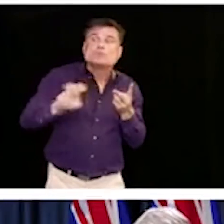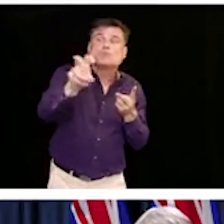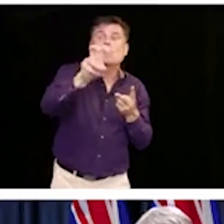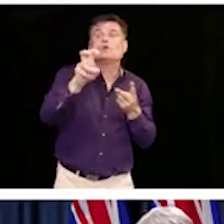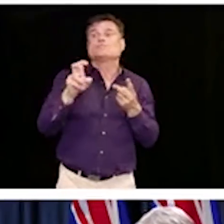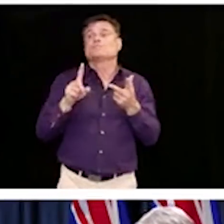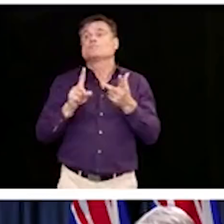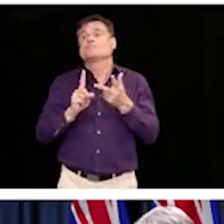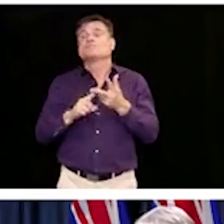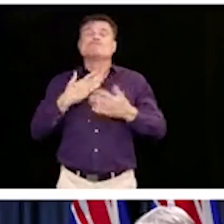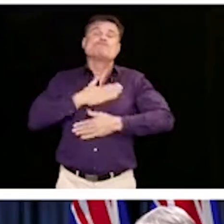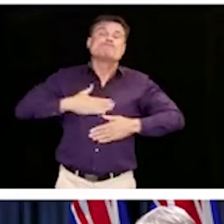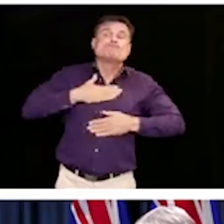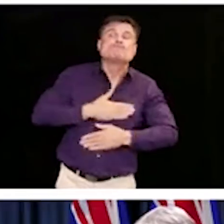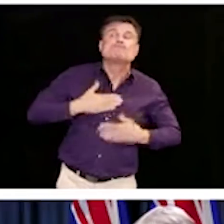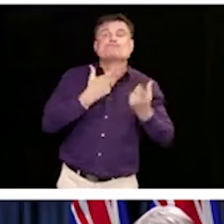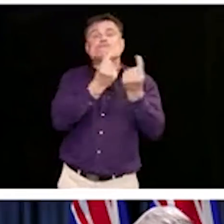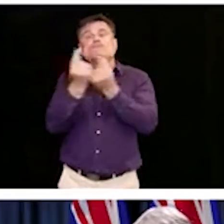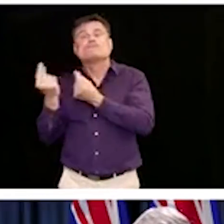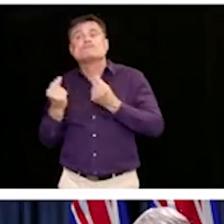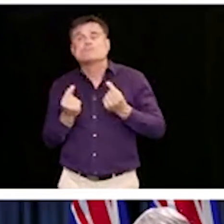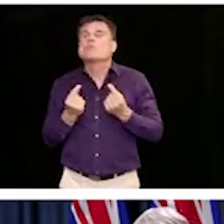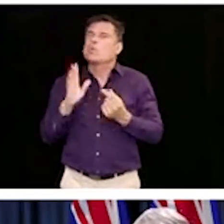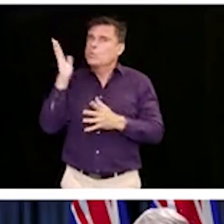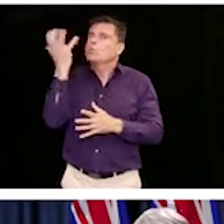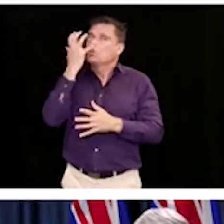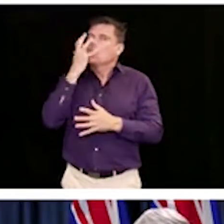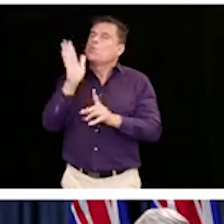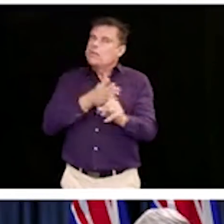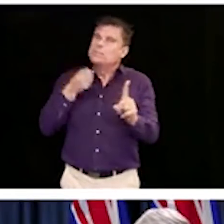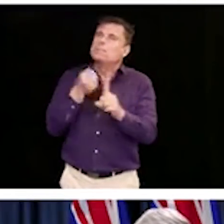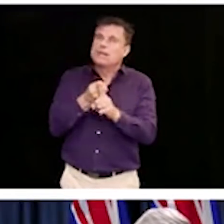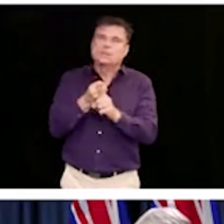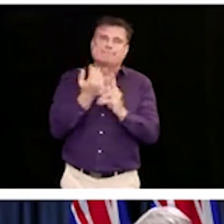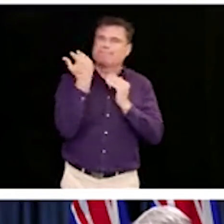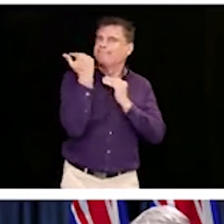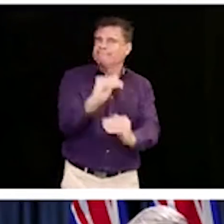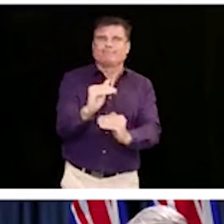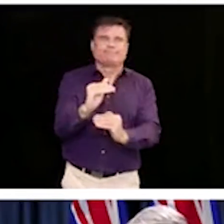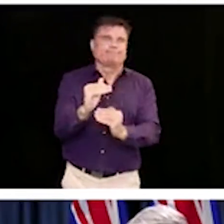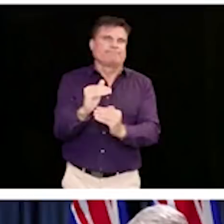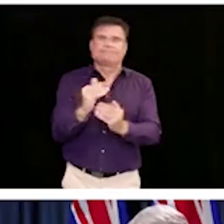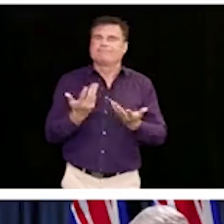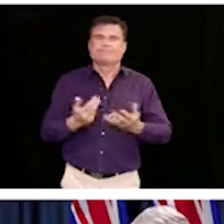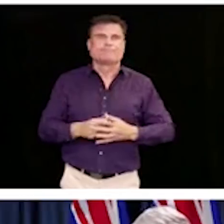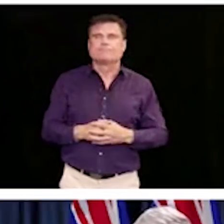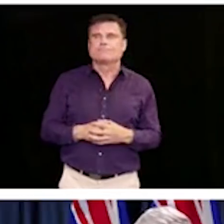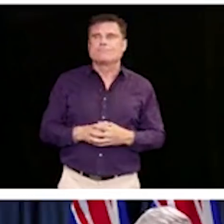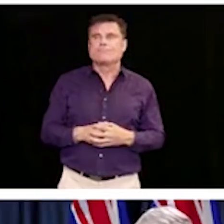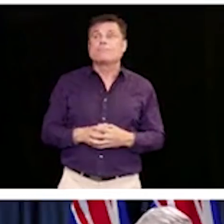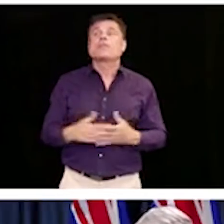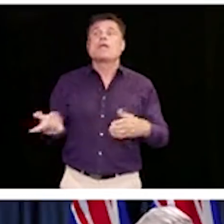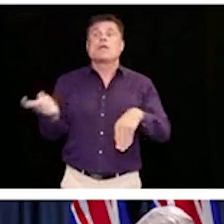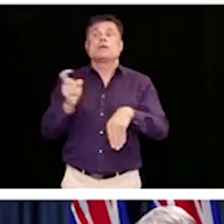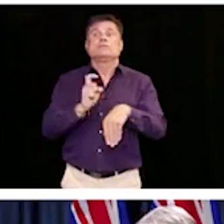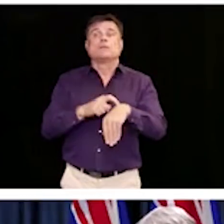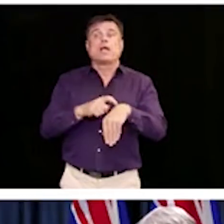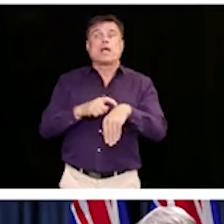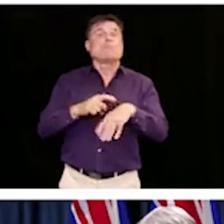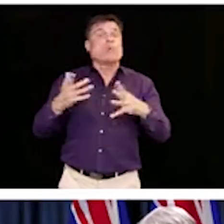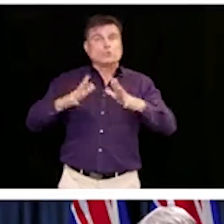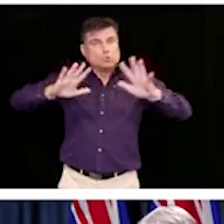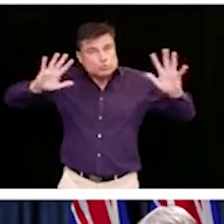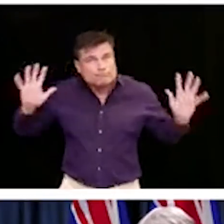are expected to continue to be impacted for some time. The pace of economic recovery in this scenario is